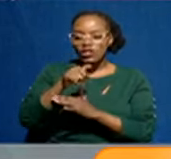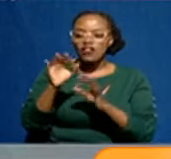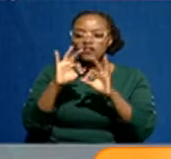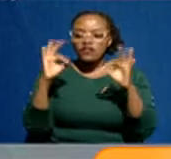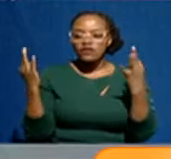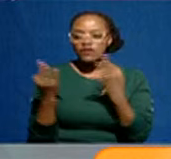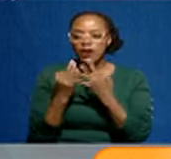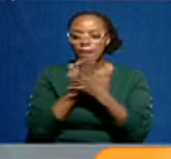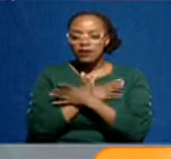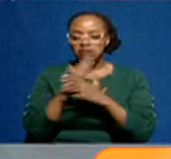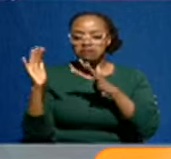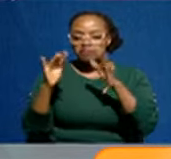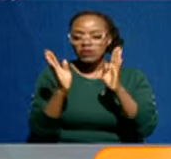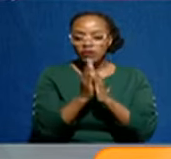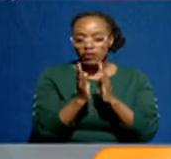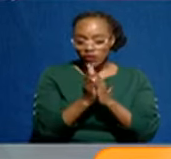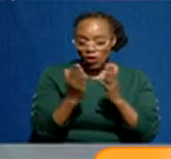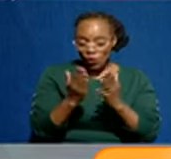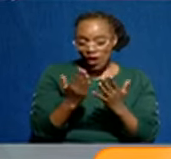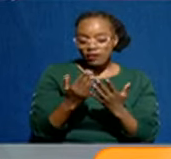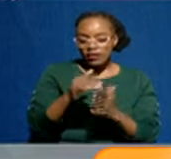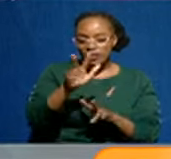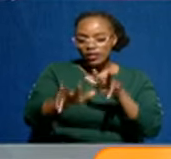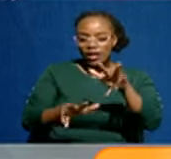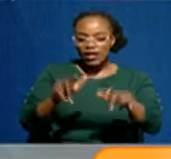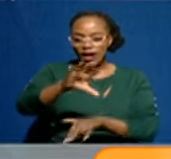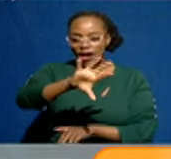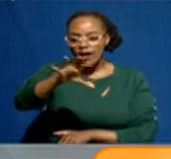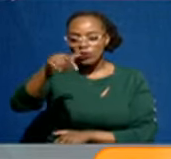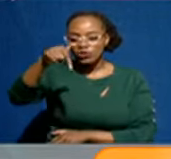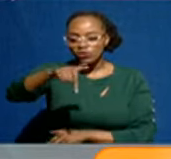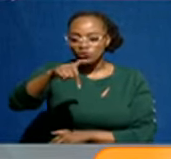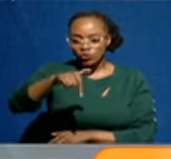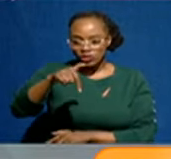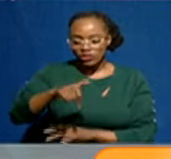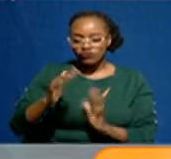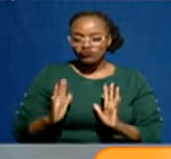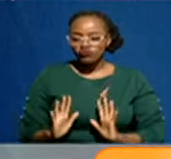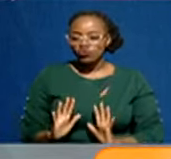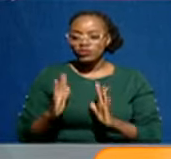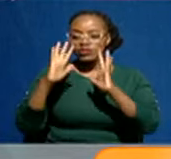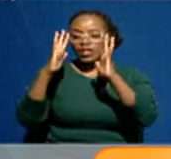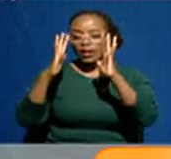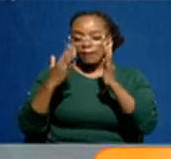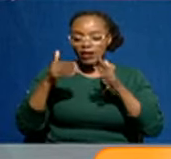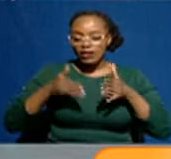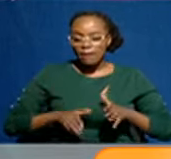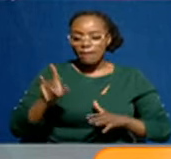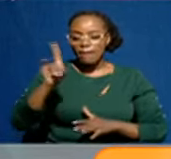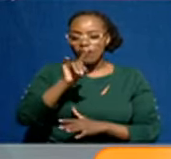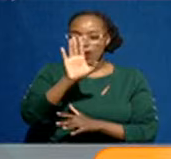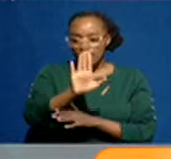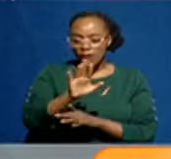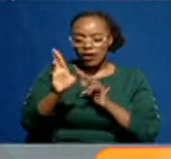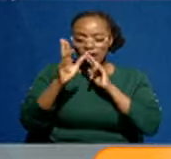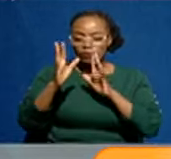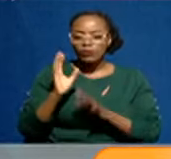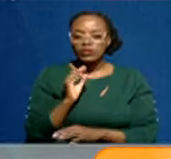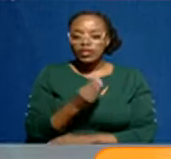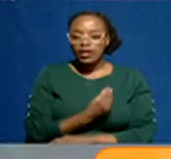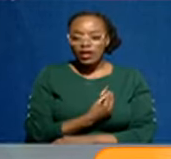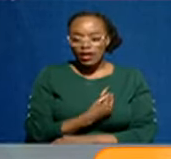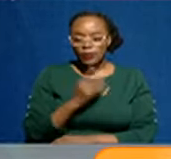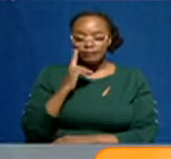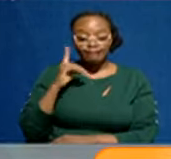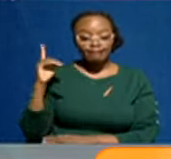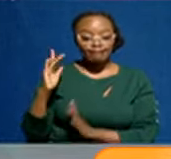friends gathered in Marurumo Village in Kirinyaga County today to celebrate her birthday. Our reporter Mercy Njoki